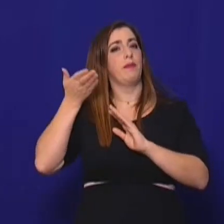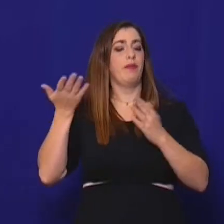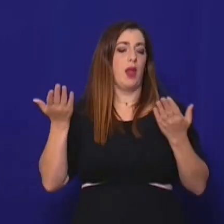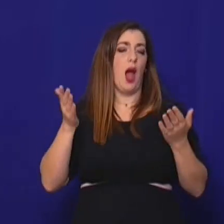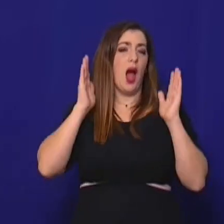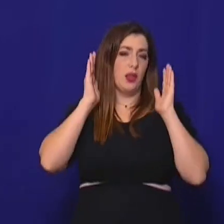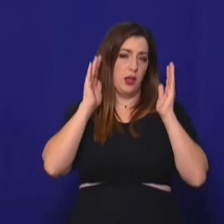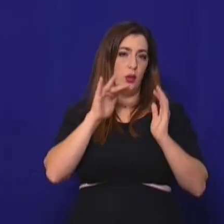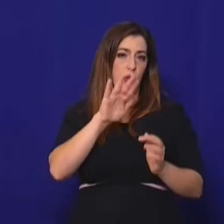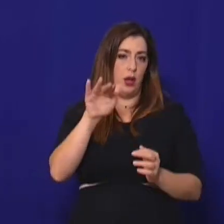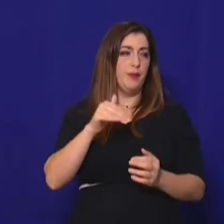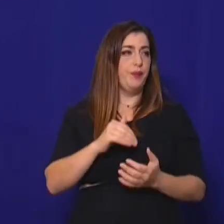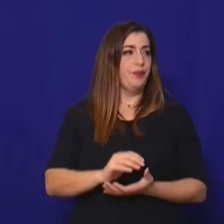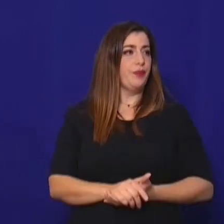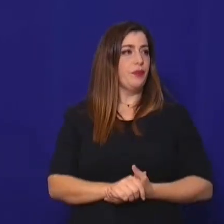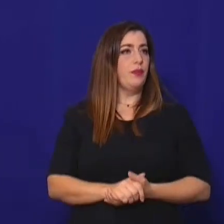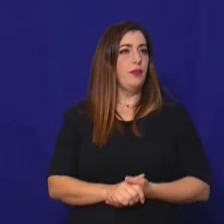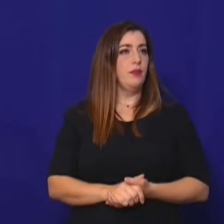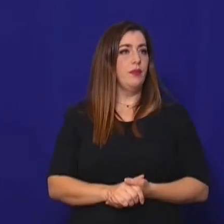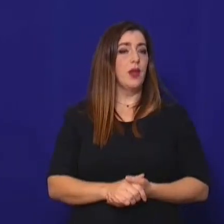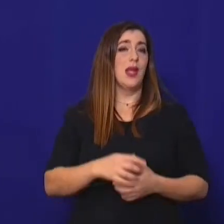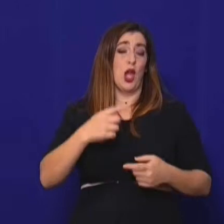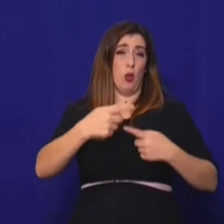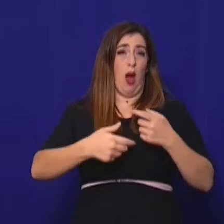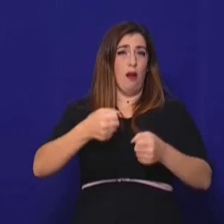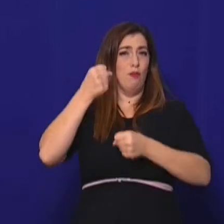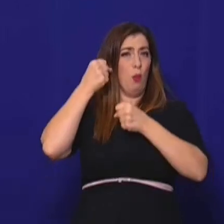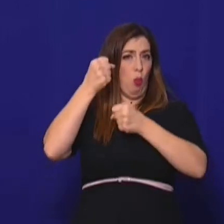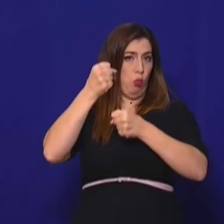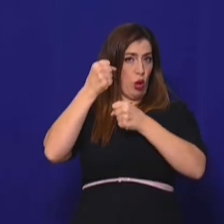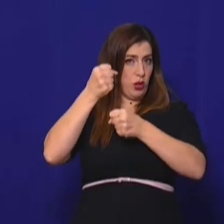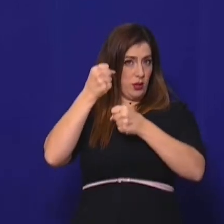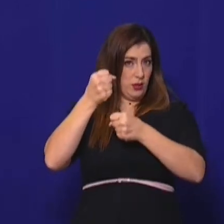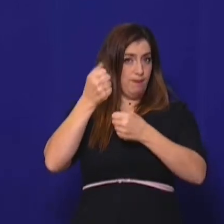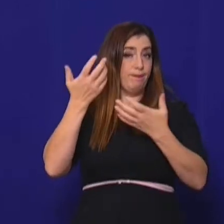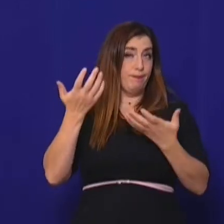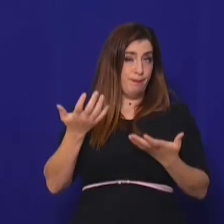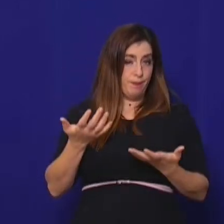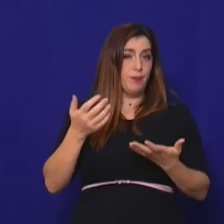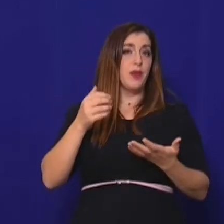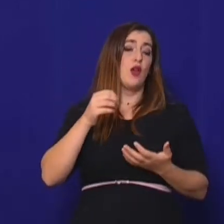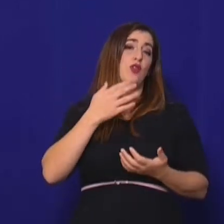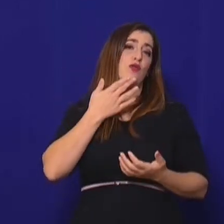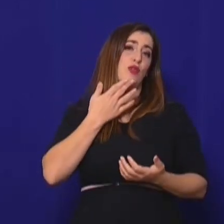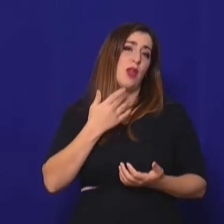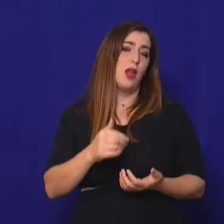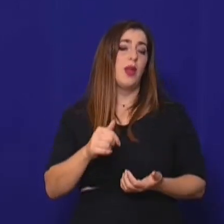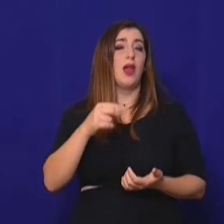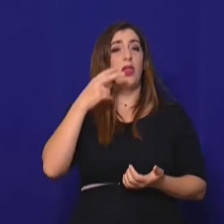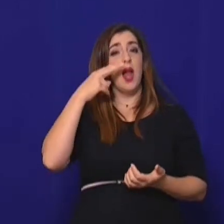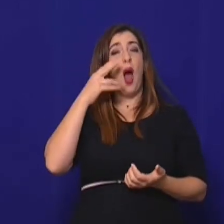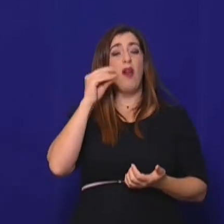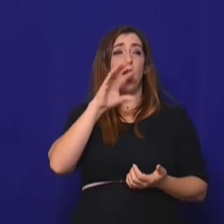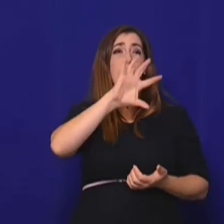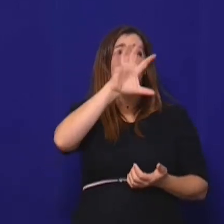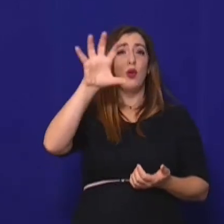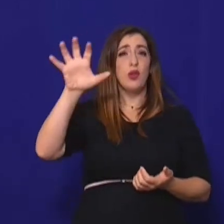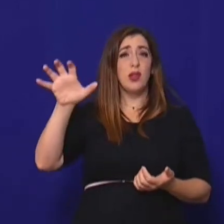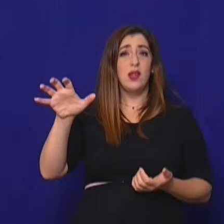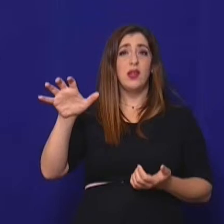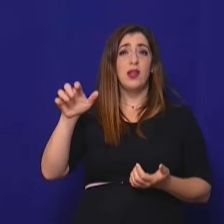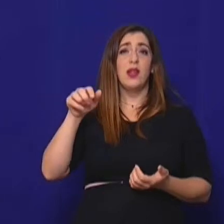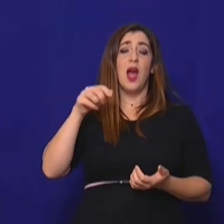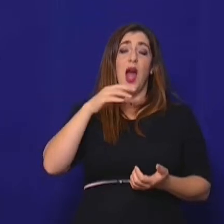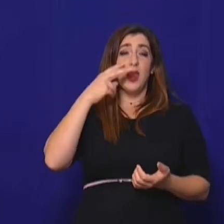Dan bħalma qed jiġri fuq il-protesti qed jiġri f'ħafna pajjiżi fejn jkun hemm ċertu persuni li forsi jkun għadhom ma